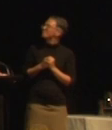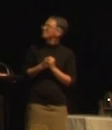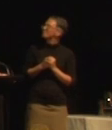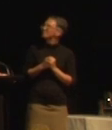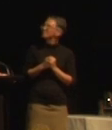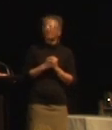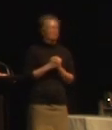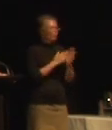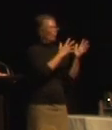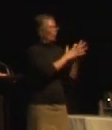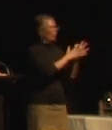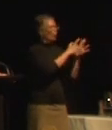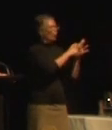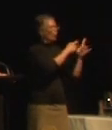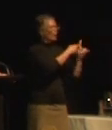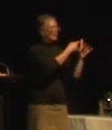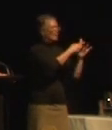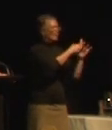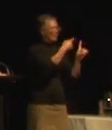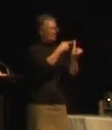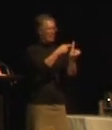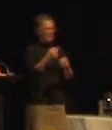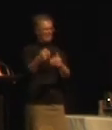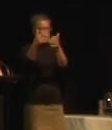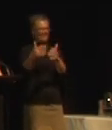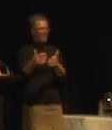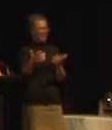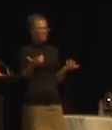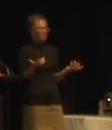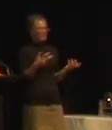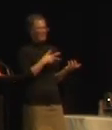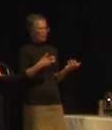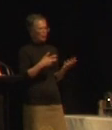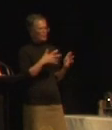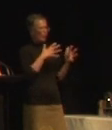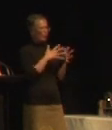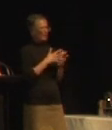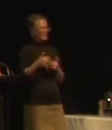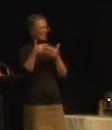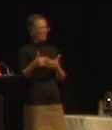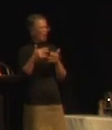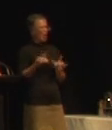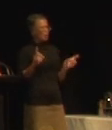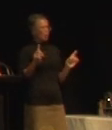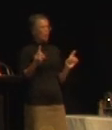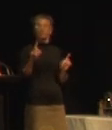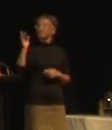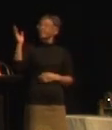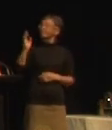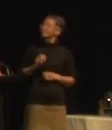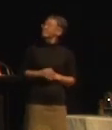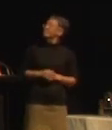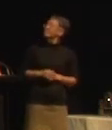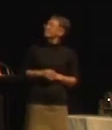wiki plus data equals Wikidata, and why you should care. Briefly, Wikidata is a central editable repository